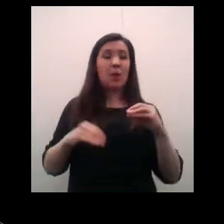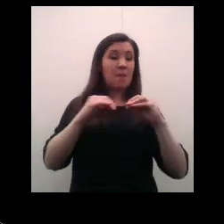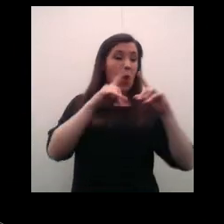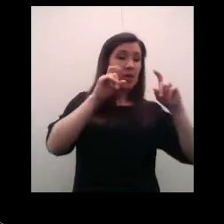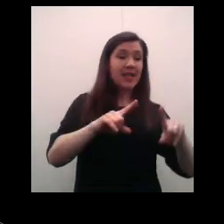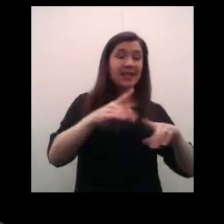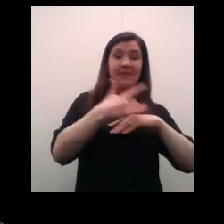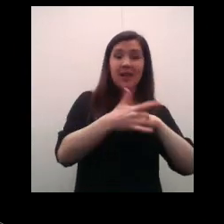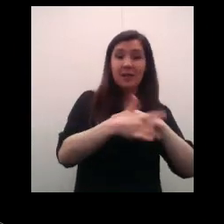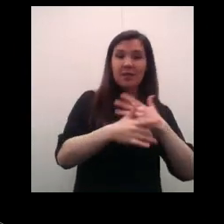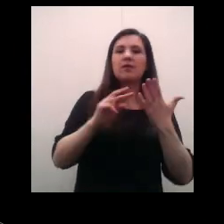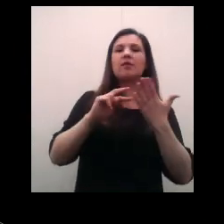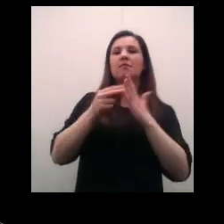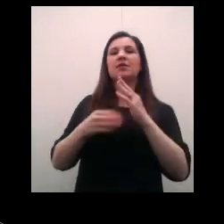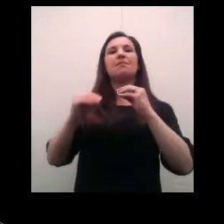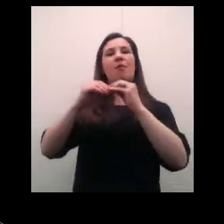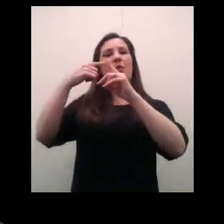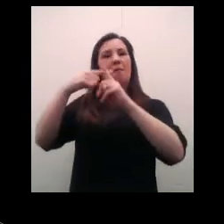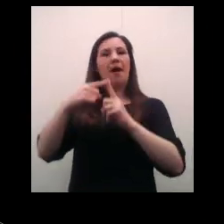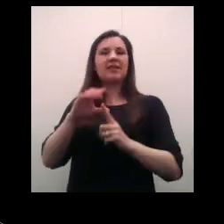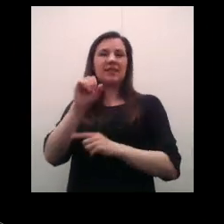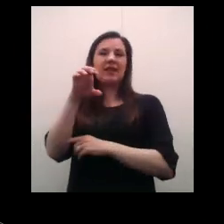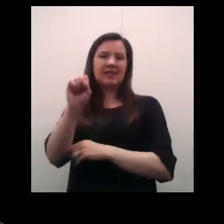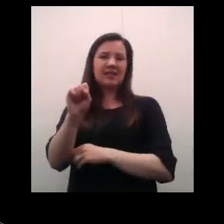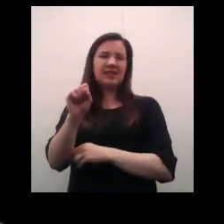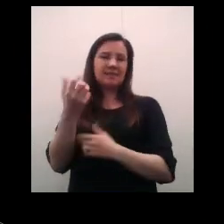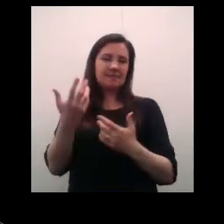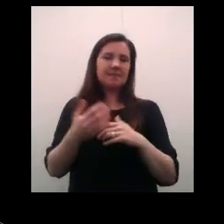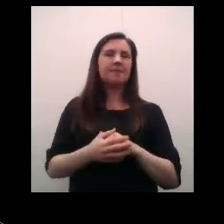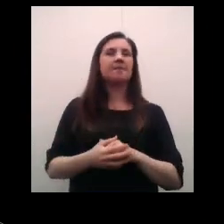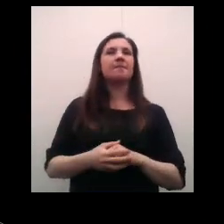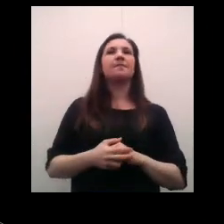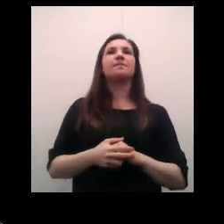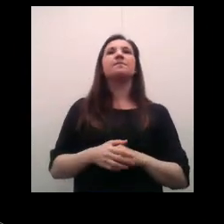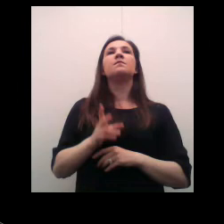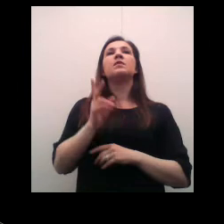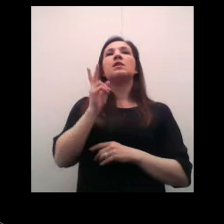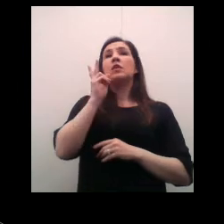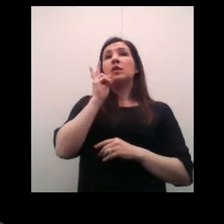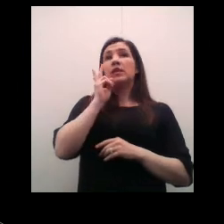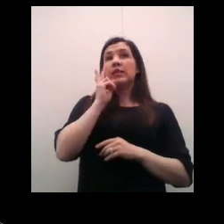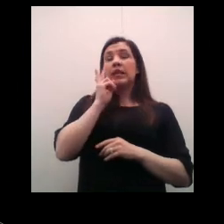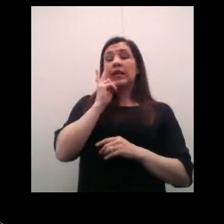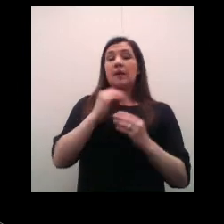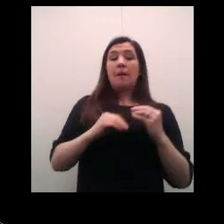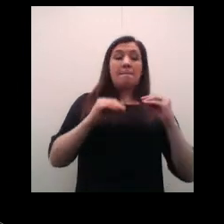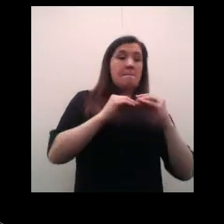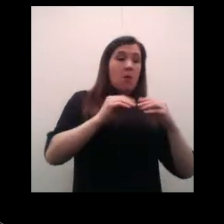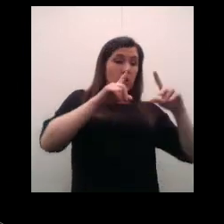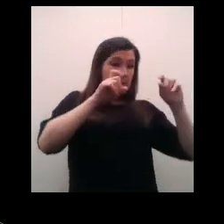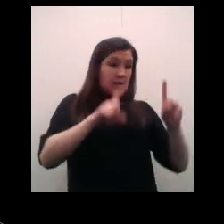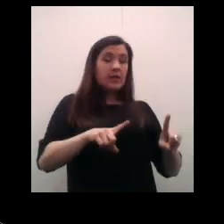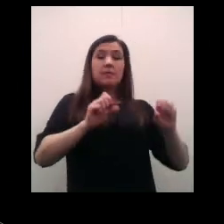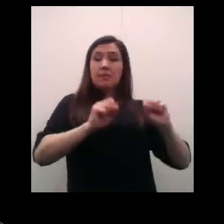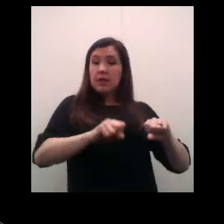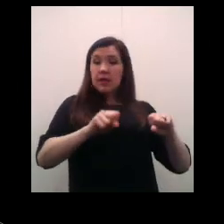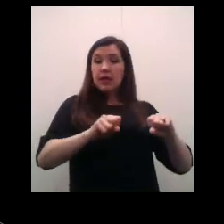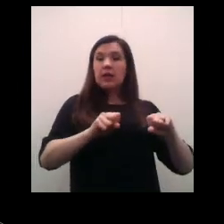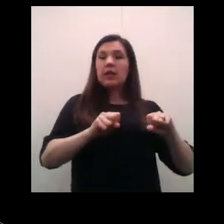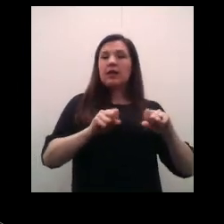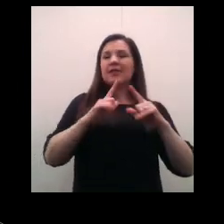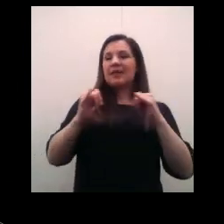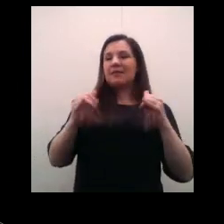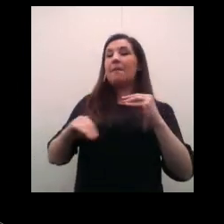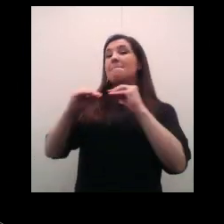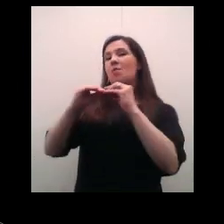tests being performed, you're going to get more positive cases. So we are seeing not only greater testing capability across Erie County, but with it